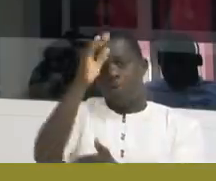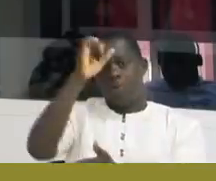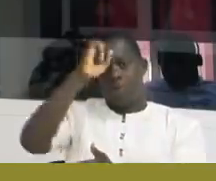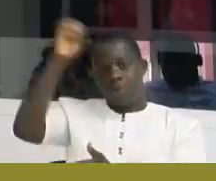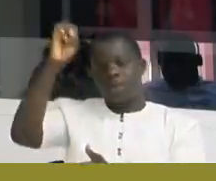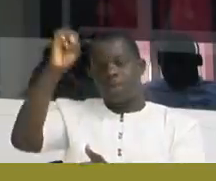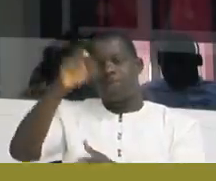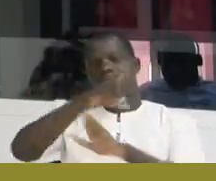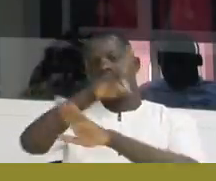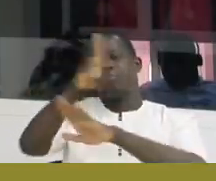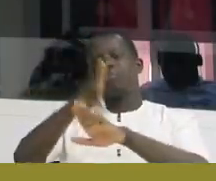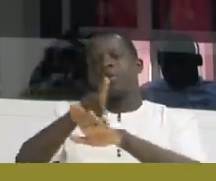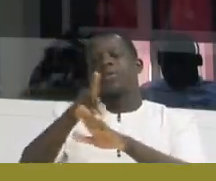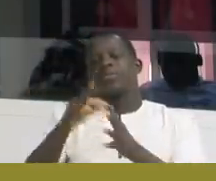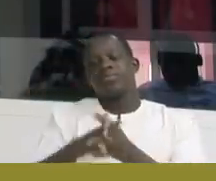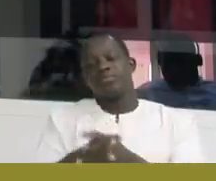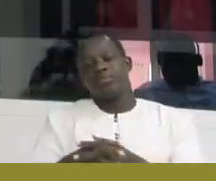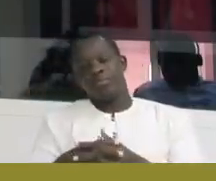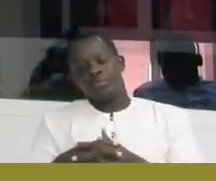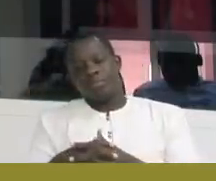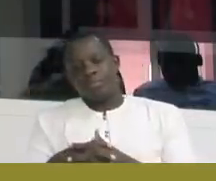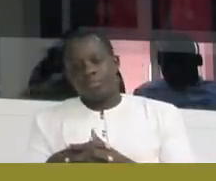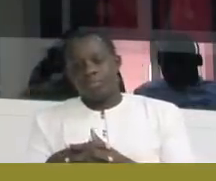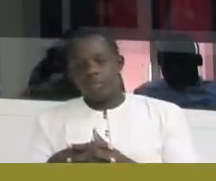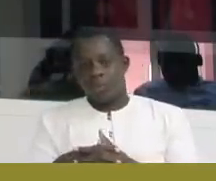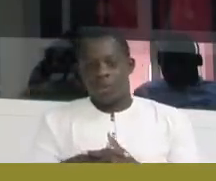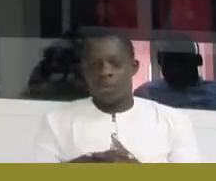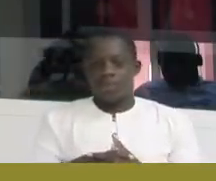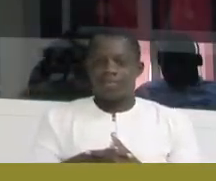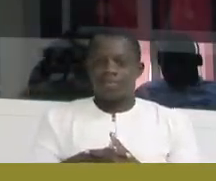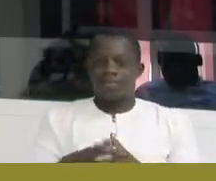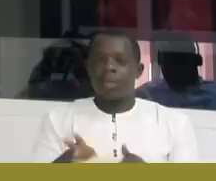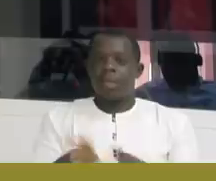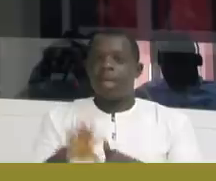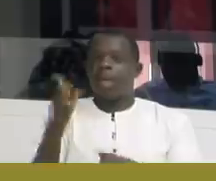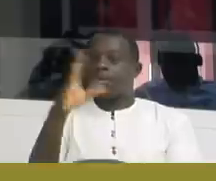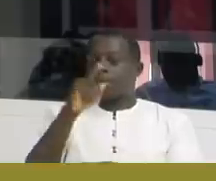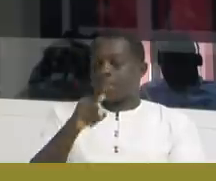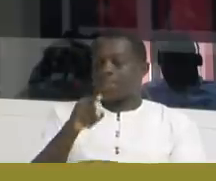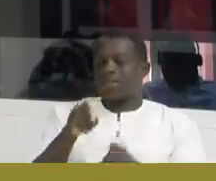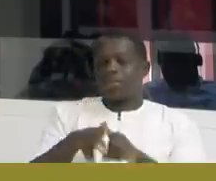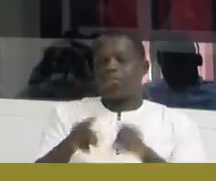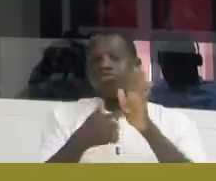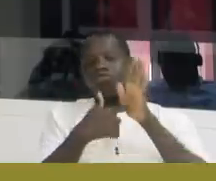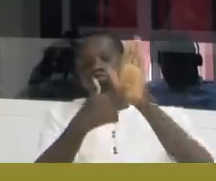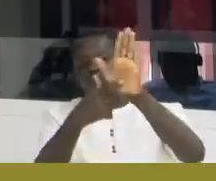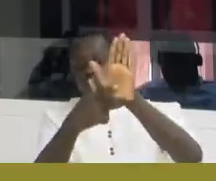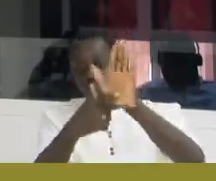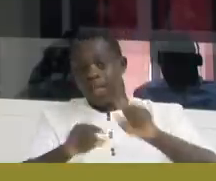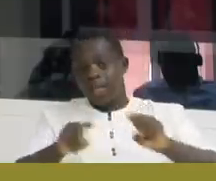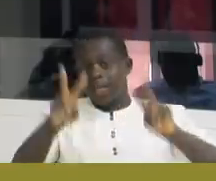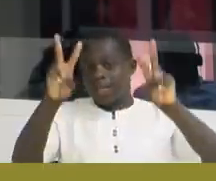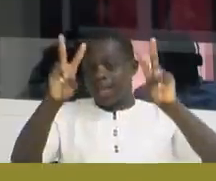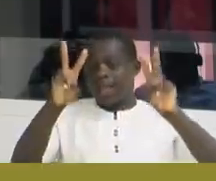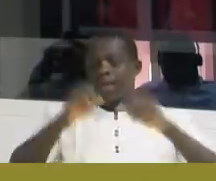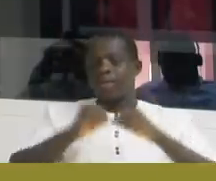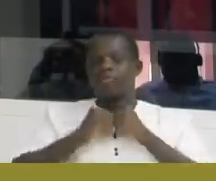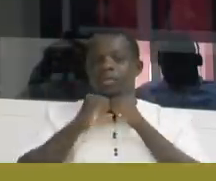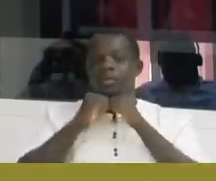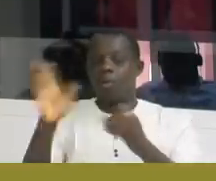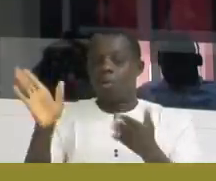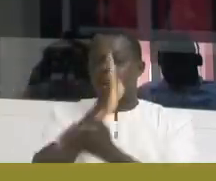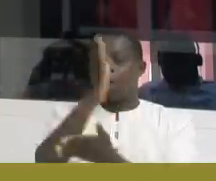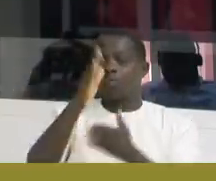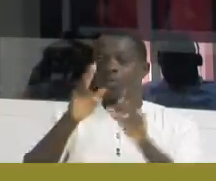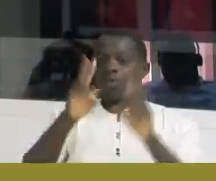Is that proof of the suggestion that Sana wanted to depose Jammeh? Absolutely not